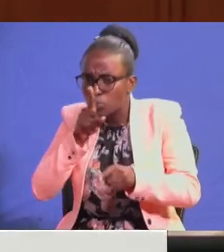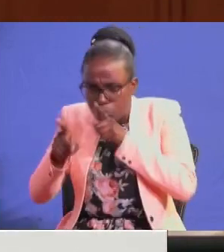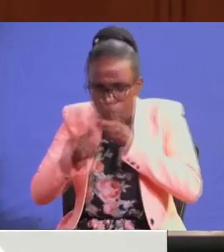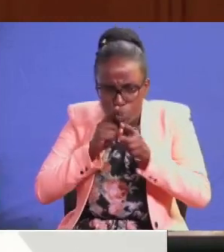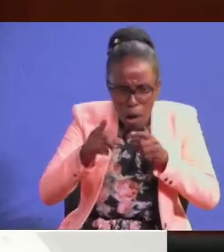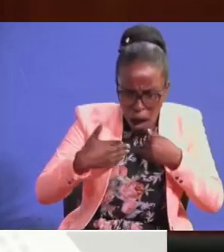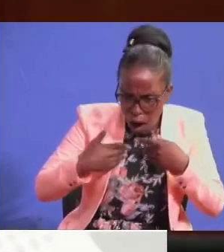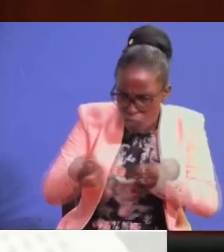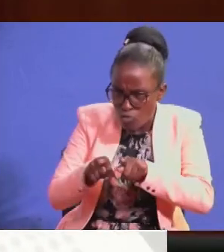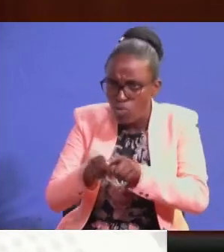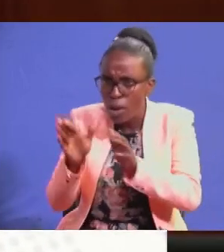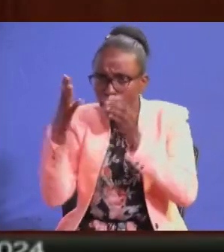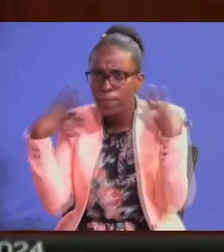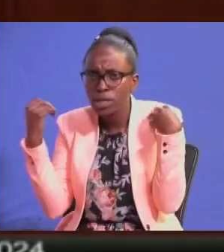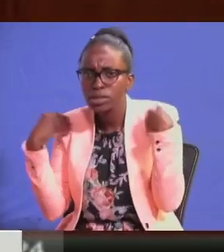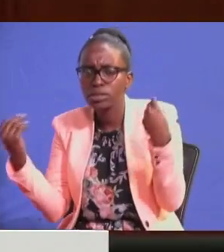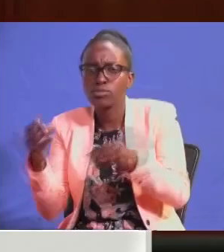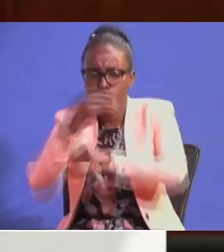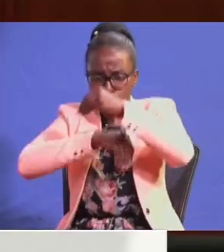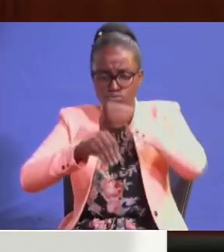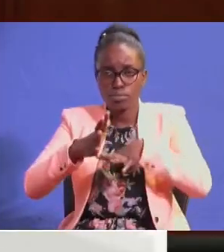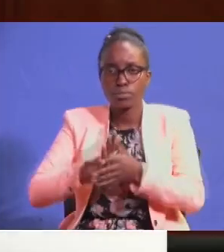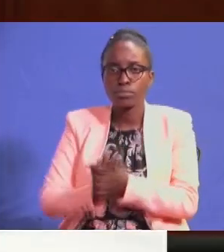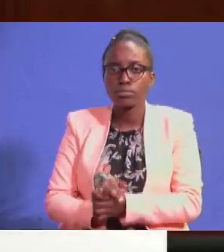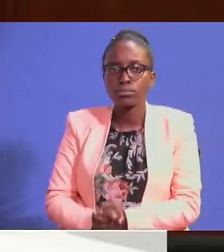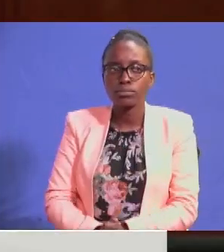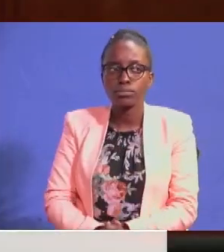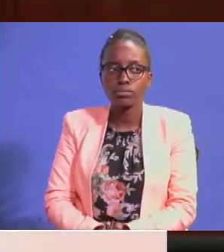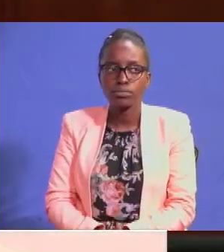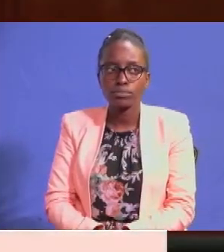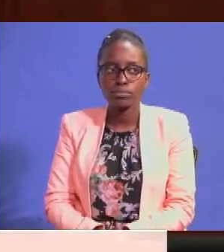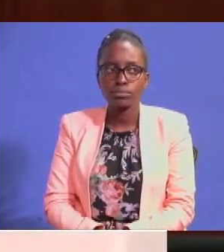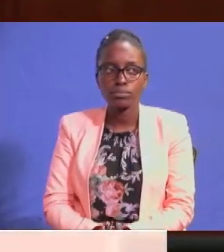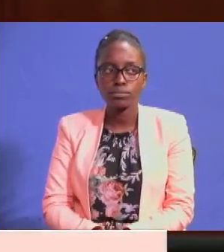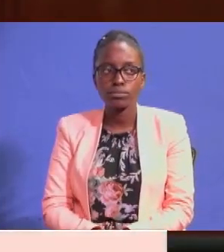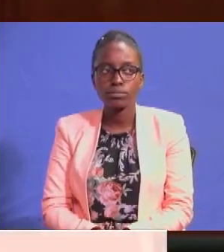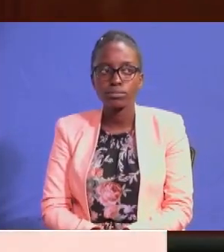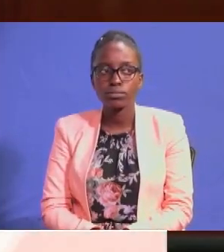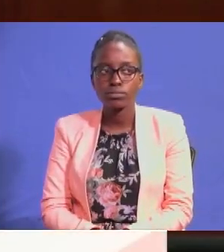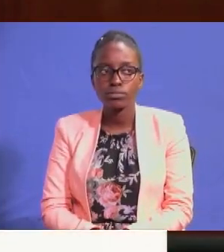practices. And one day they walked into a bank and they got a loan of $600 million.